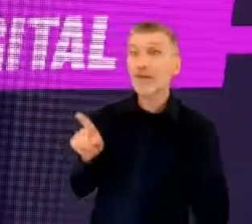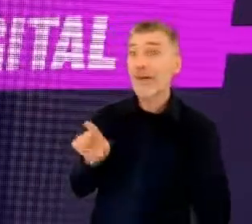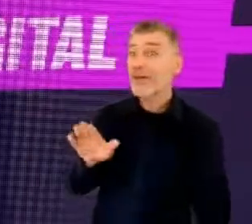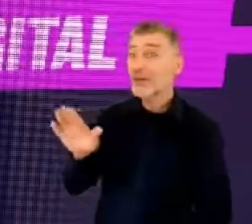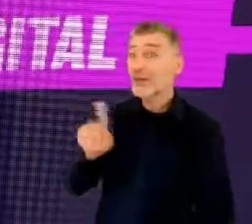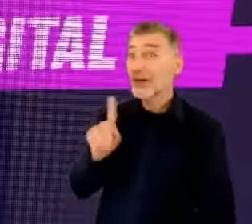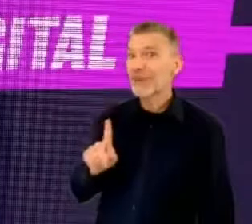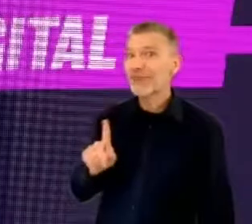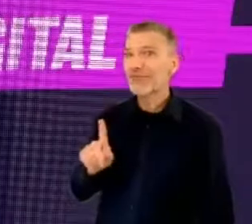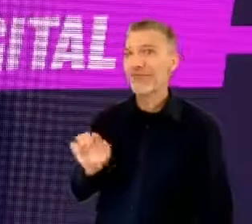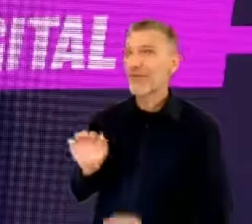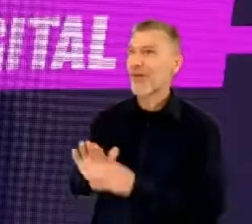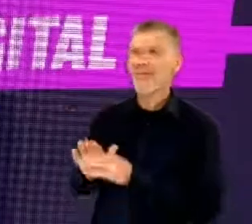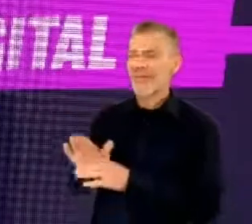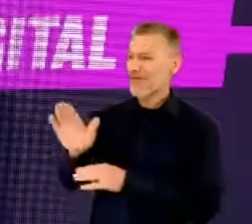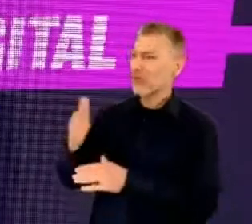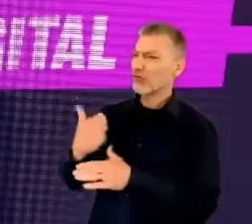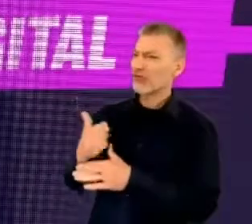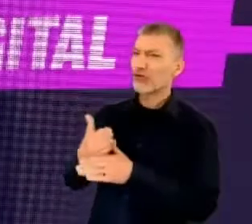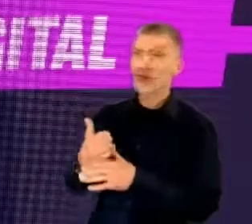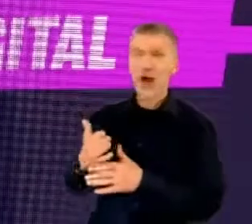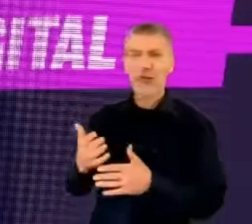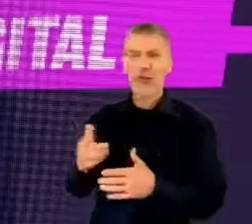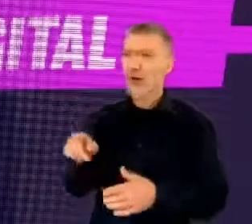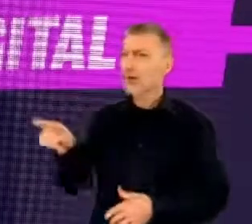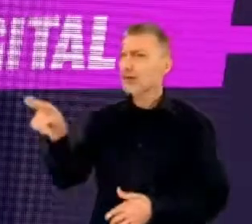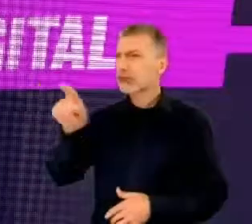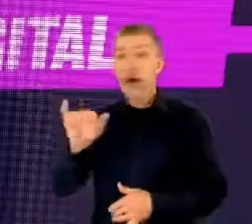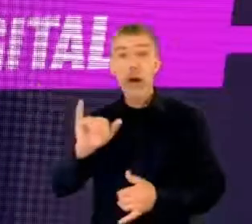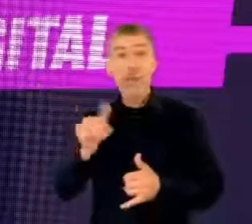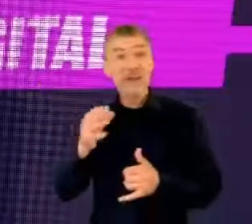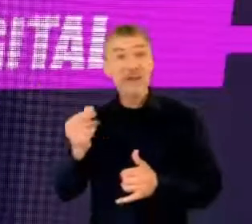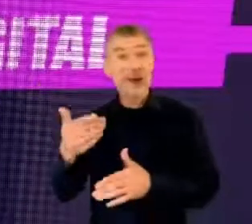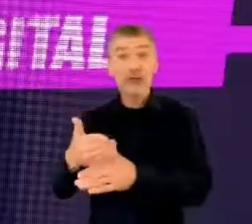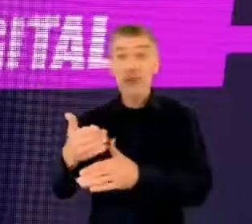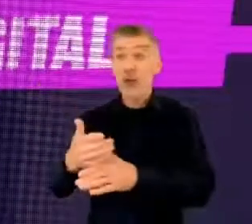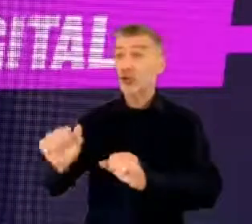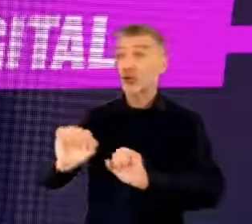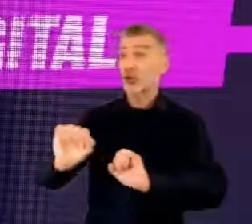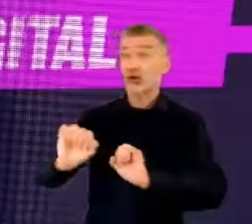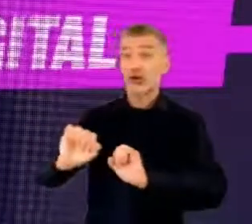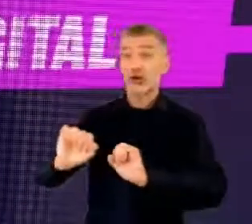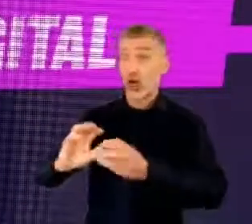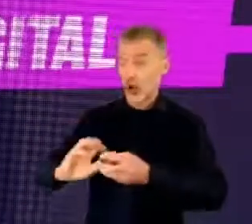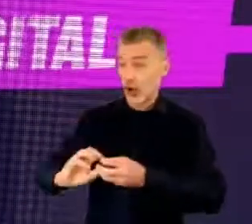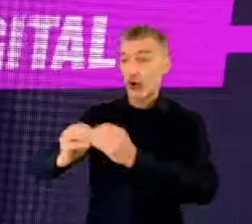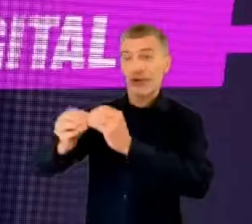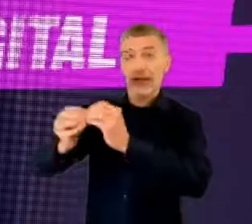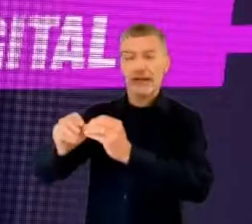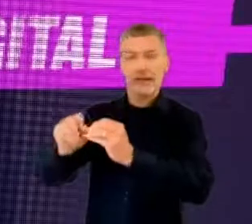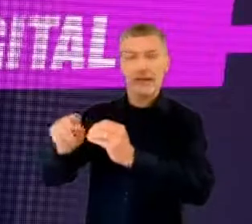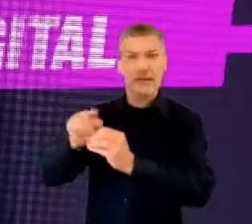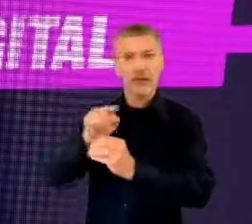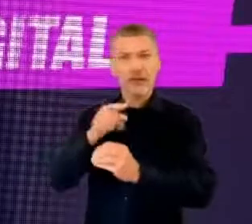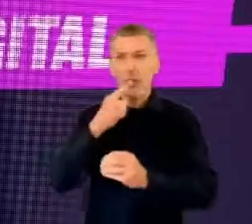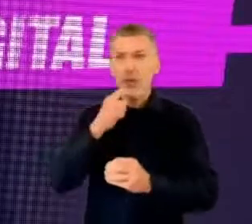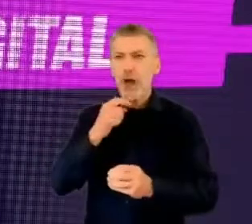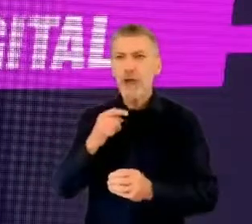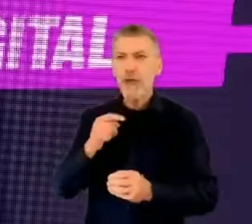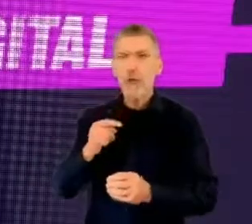jobs, some of them you're going to go for don't actually exist yet, but it's still good to hear how you can get on the road to working in